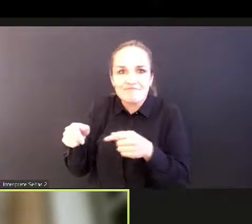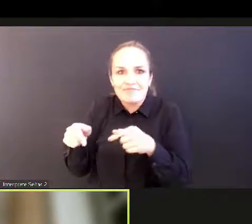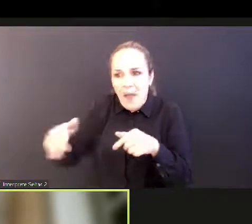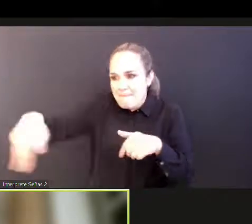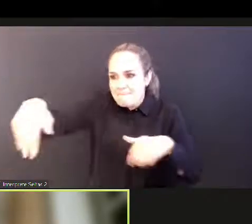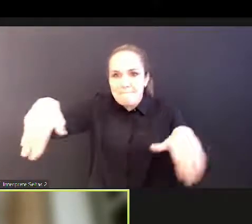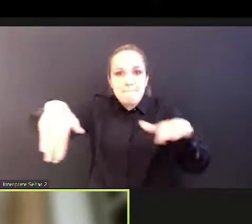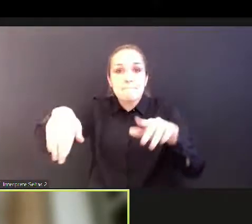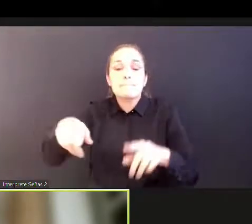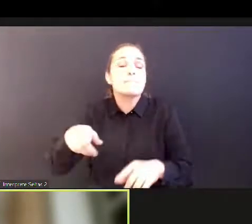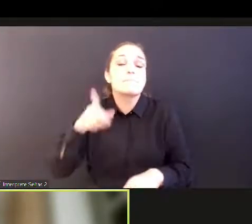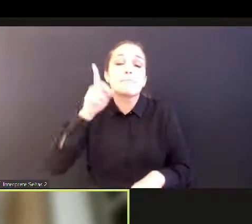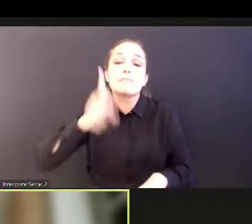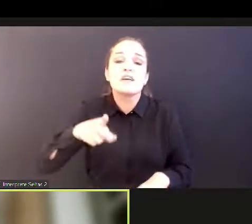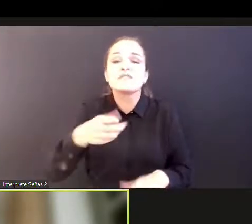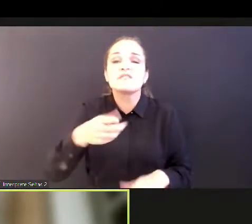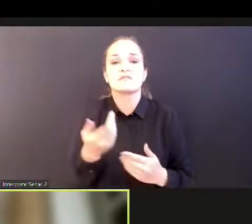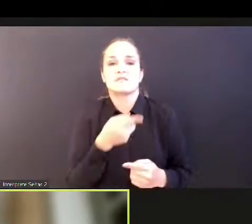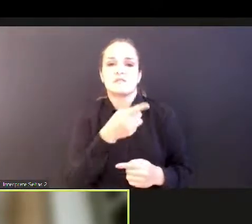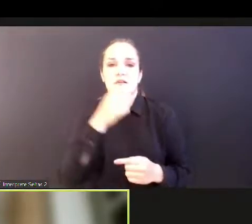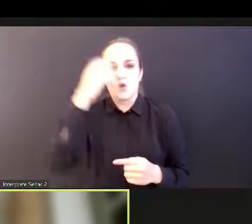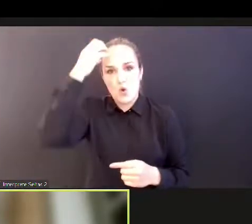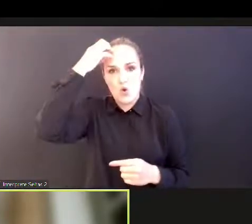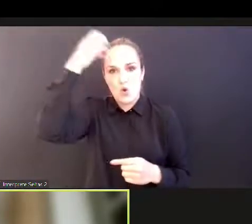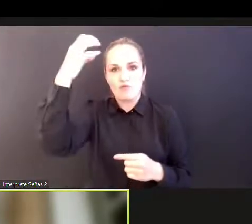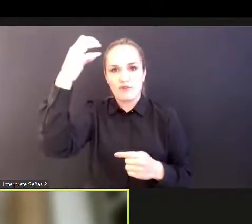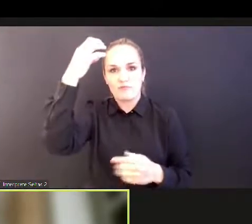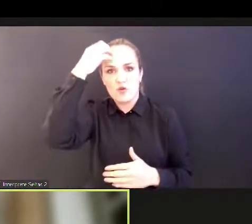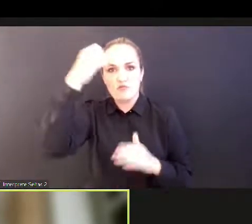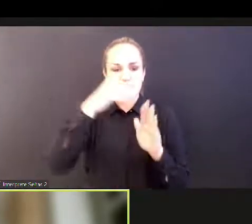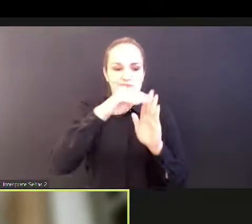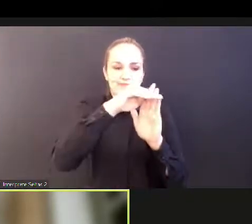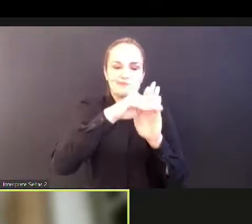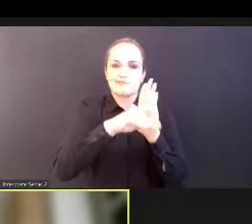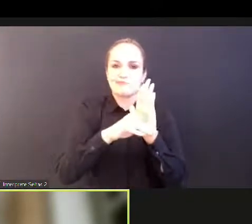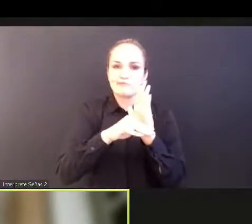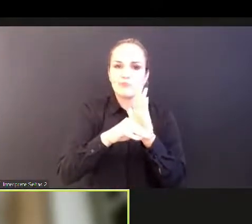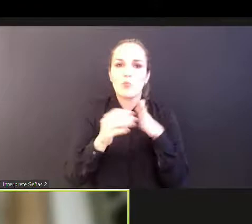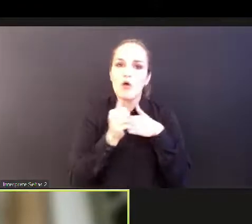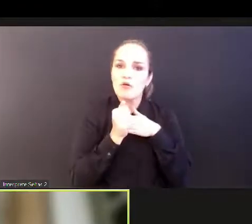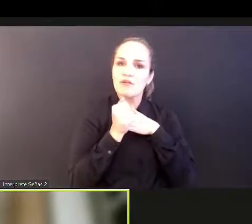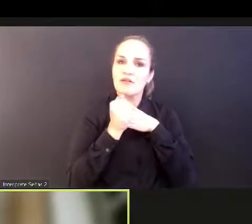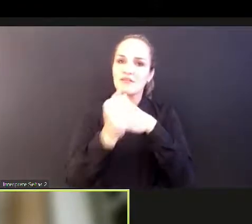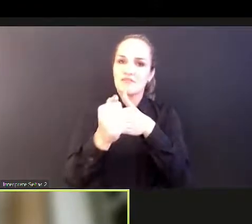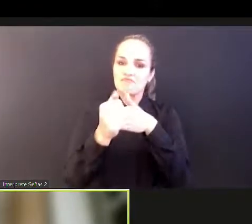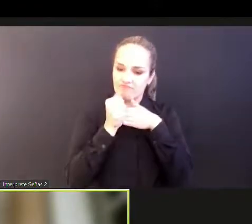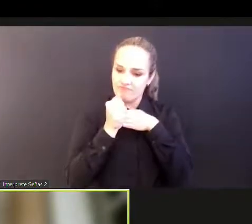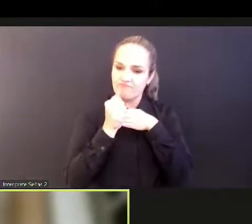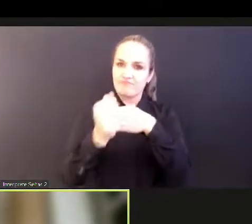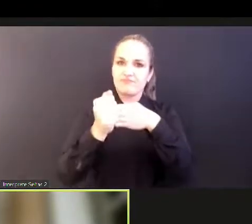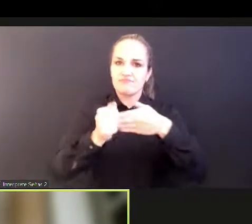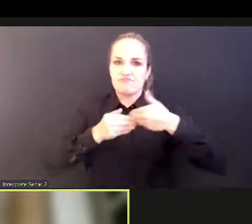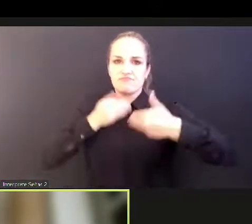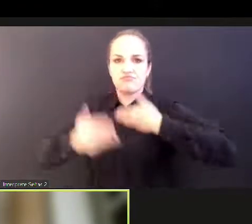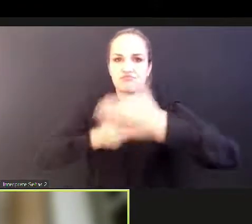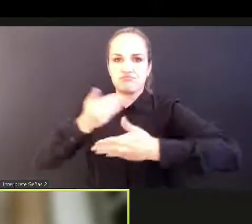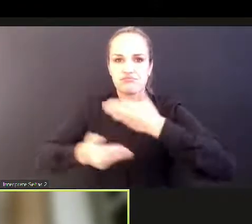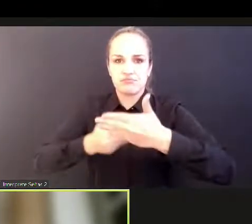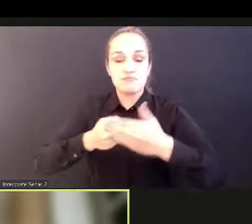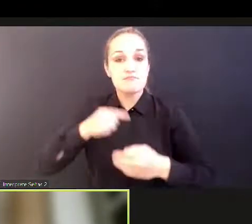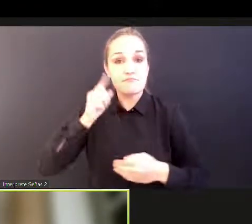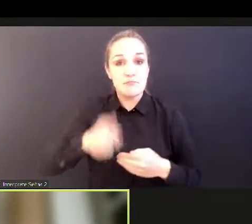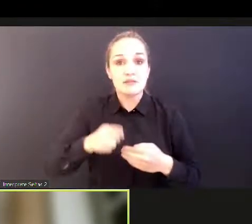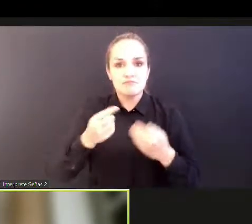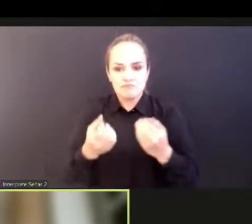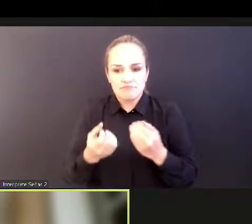and it's like a complex ecosystem with 4 very important pillars that have to be supporting ICT services